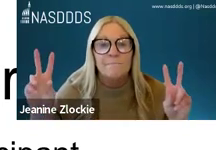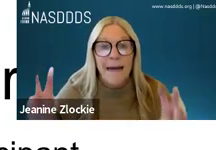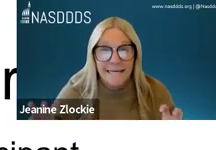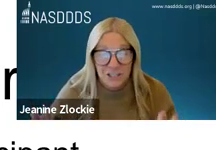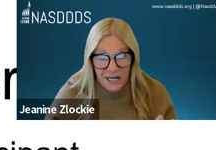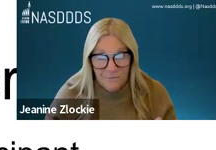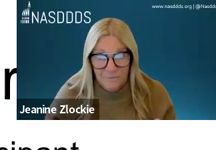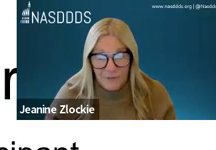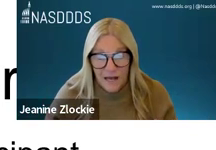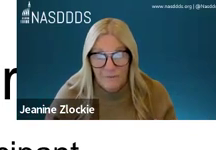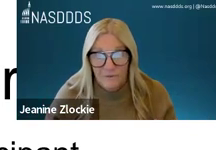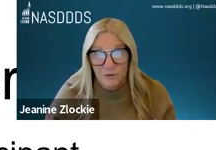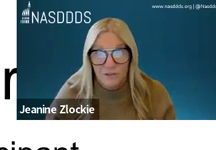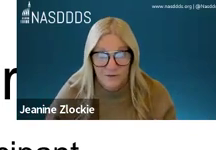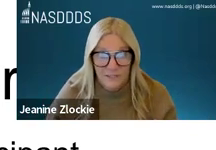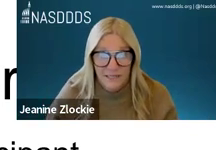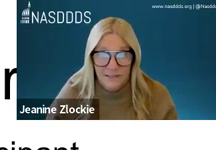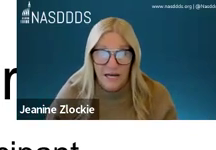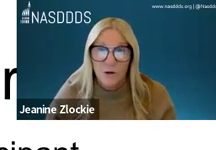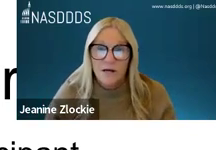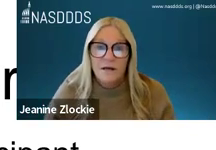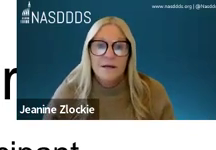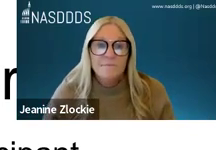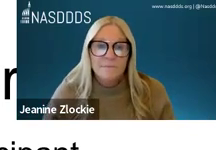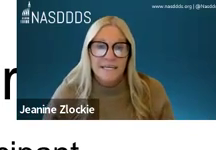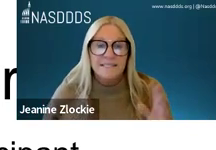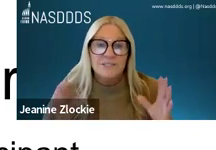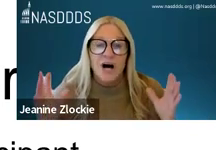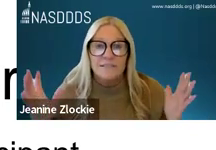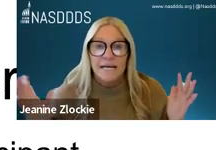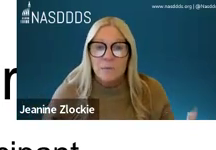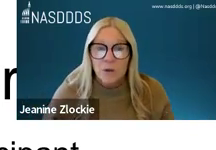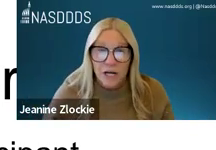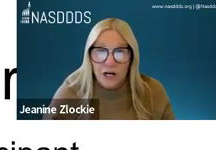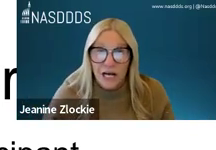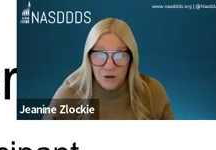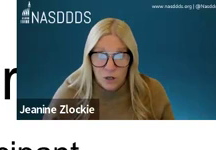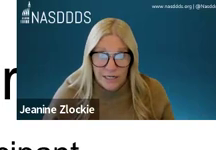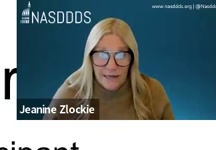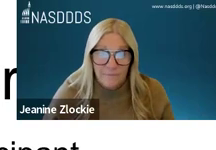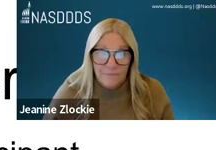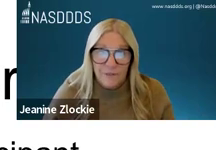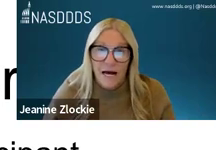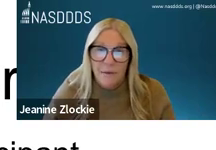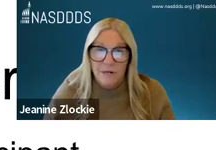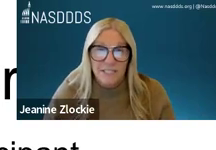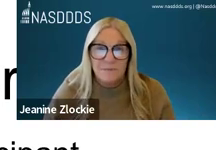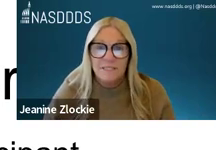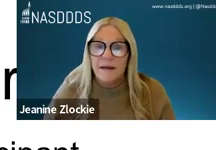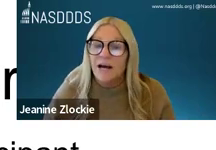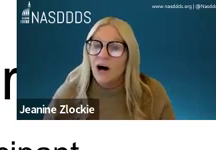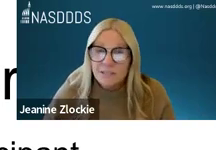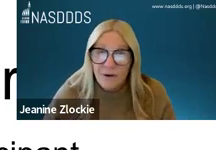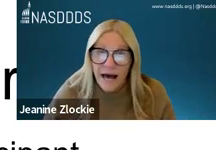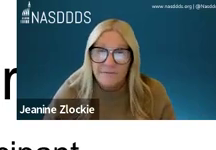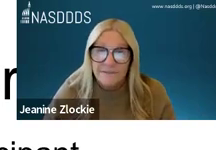role in managing those services. So this is called employer authority.